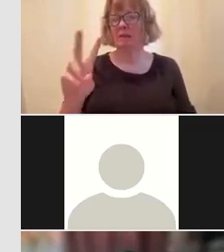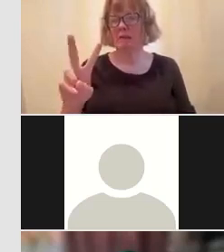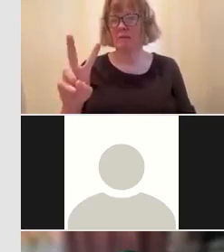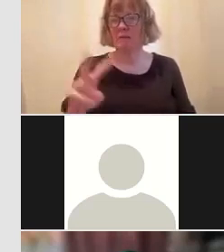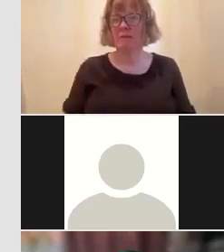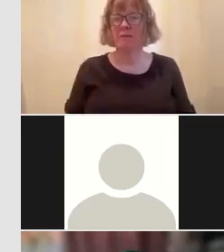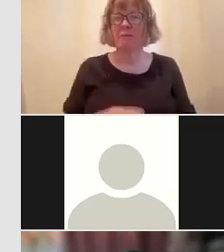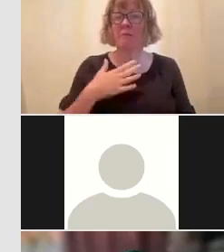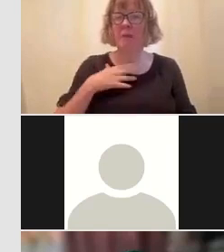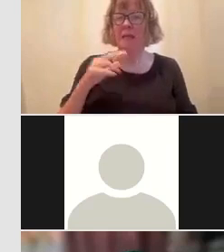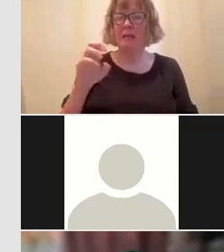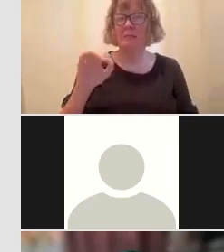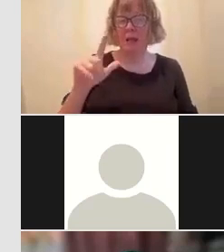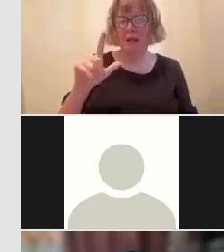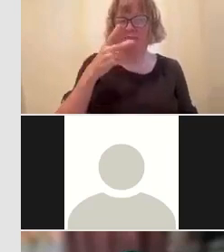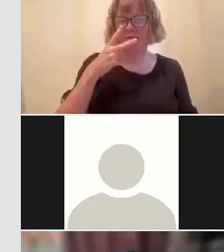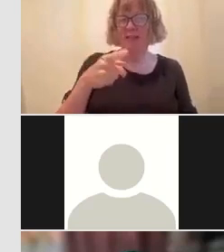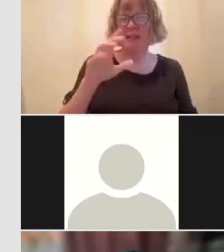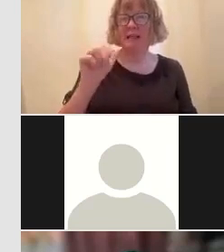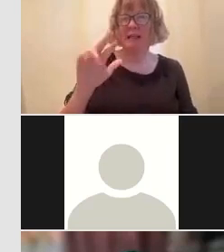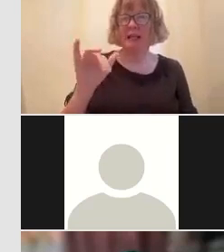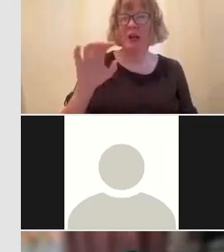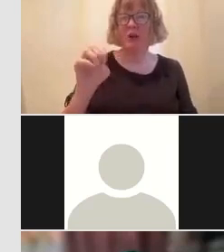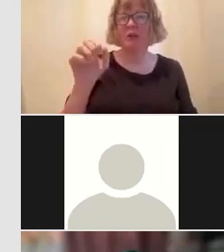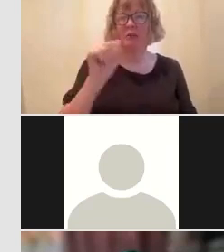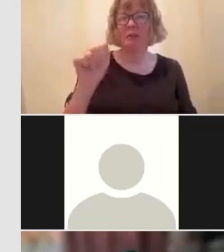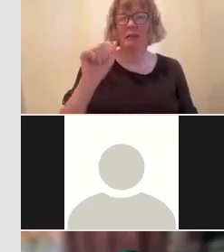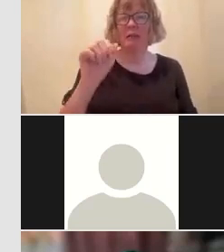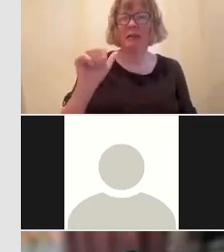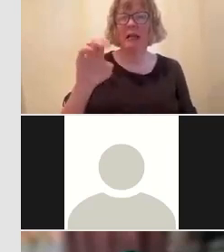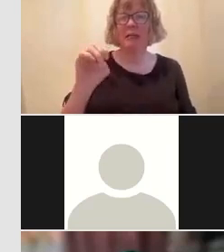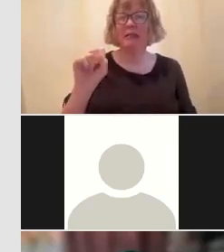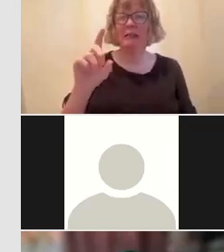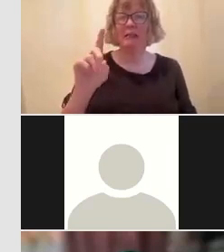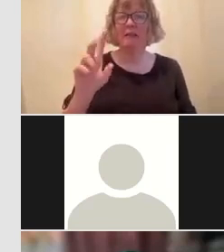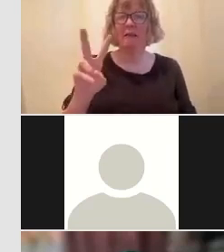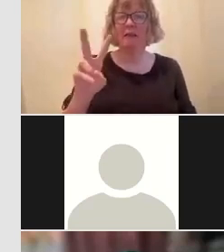is there on the screen, should you ever need to reach me.